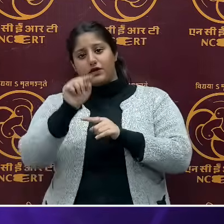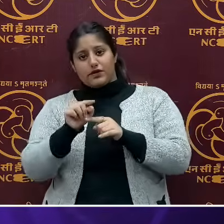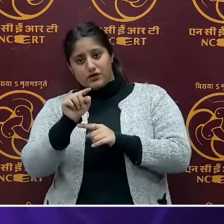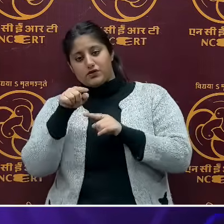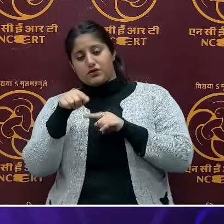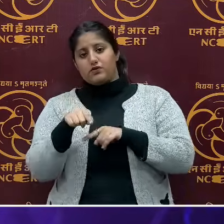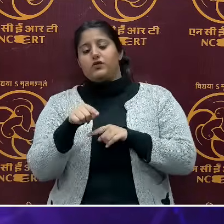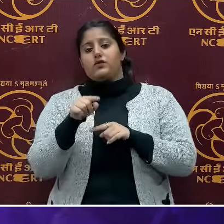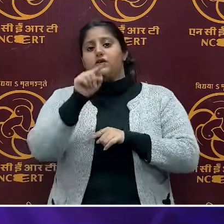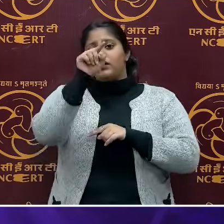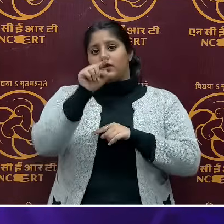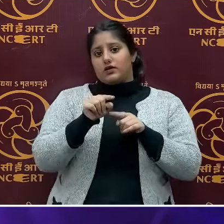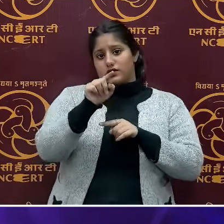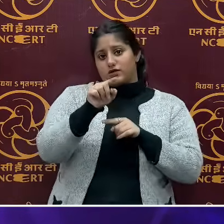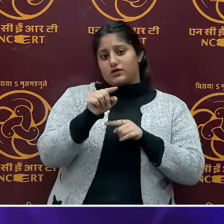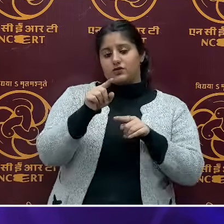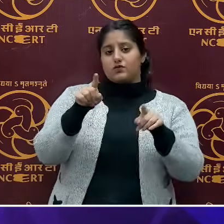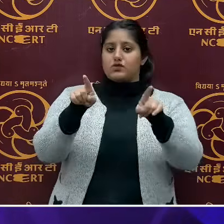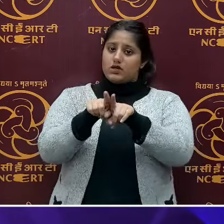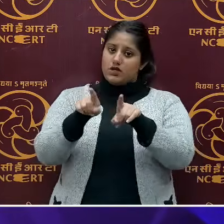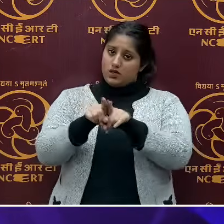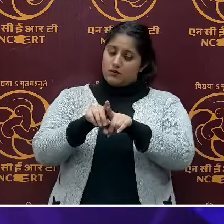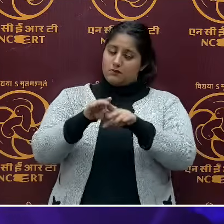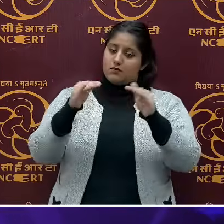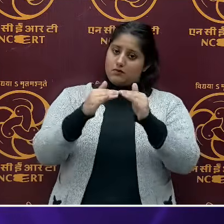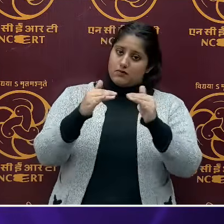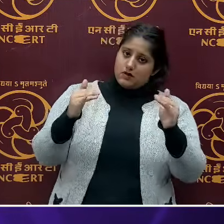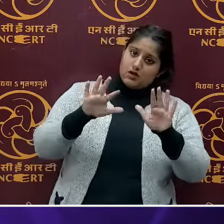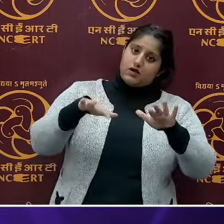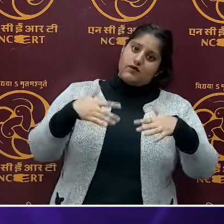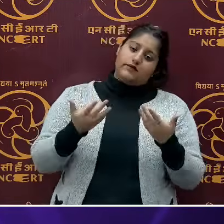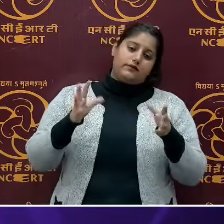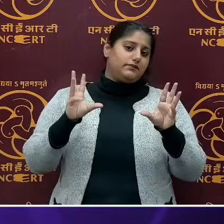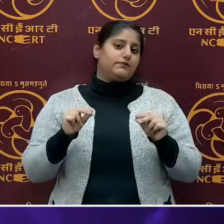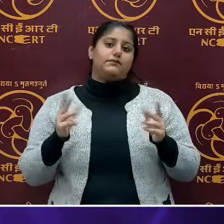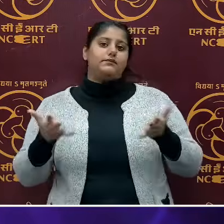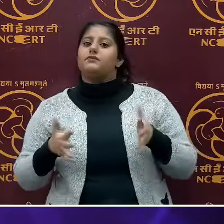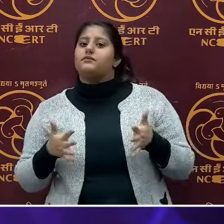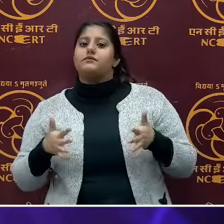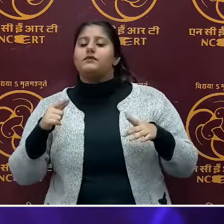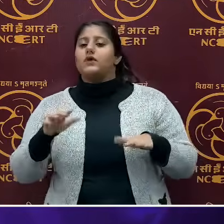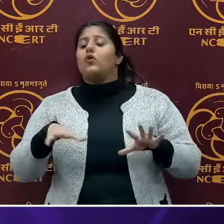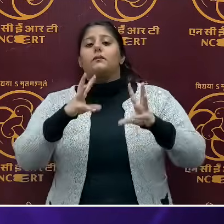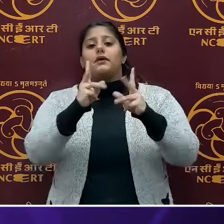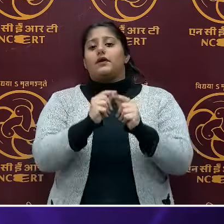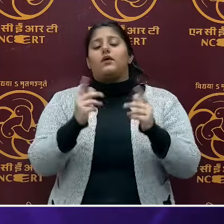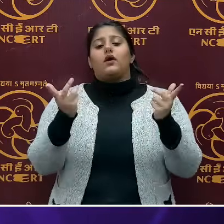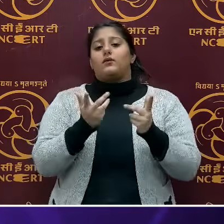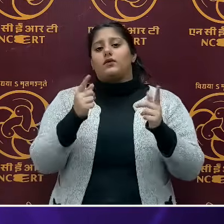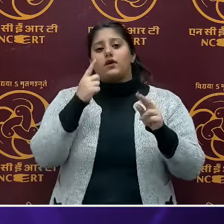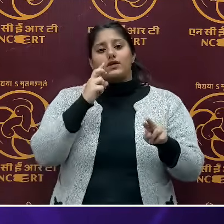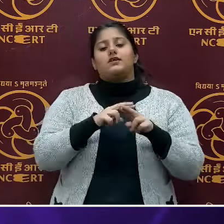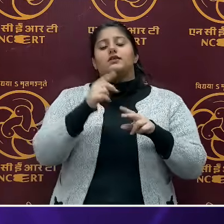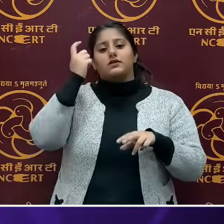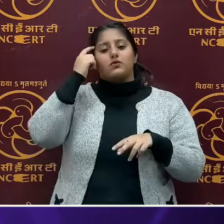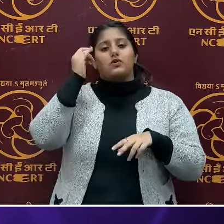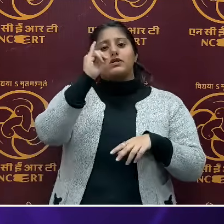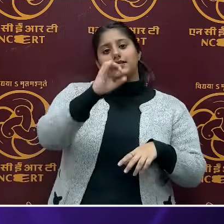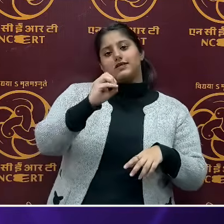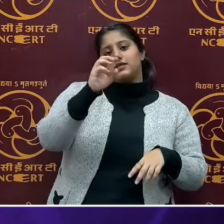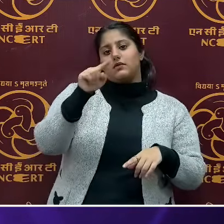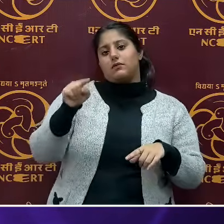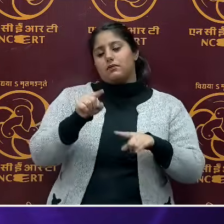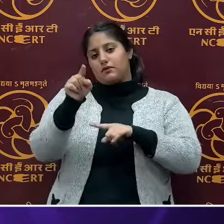the given ratios are equal or not. And how we are going to calculate that? Suppose 60 upon 30 is